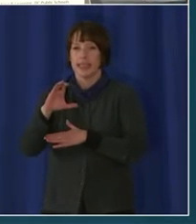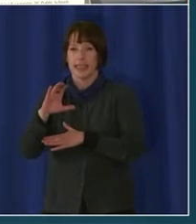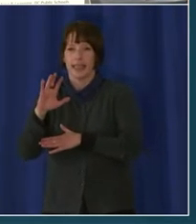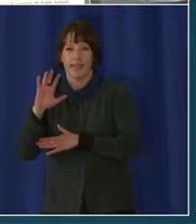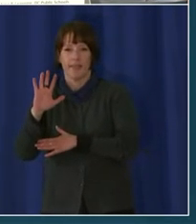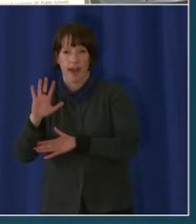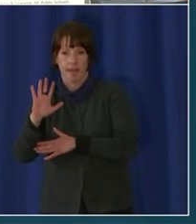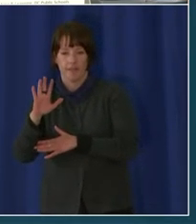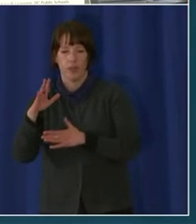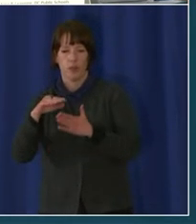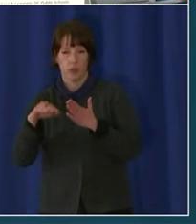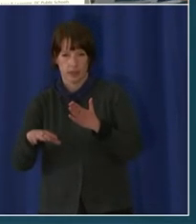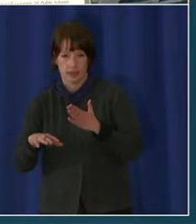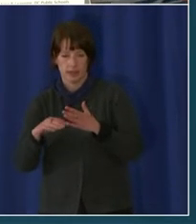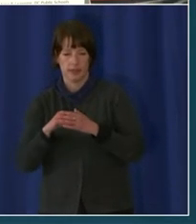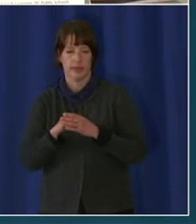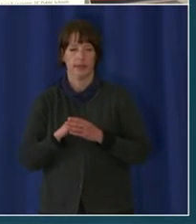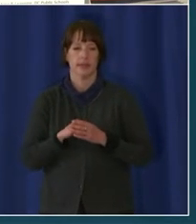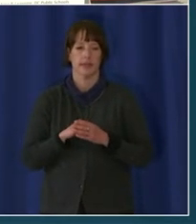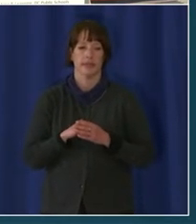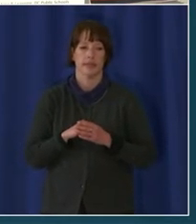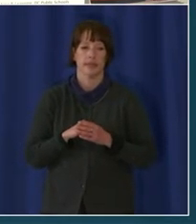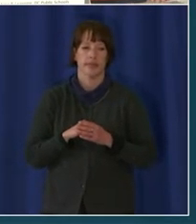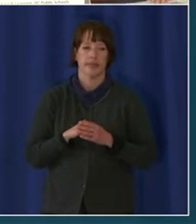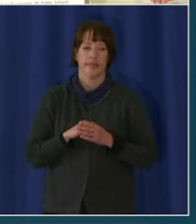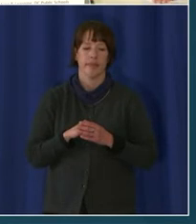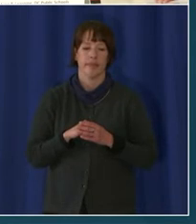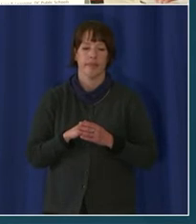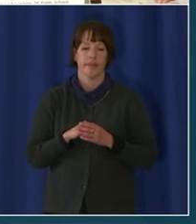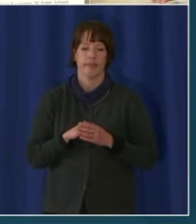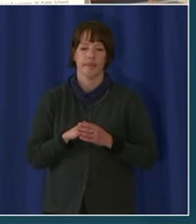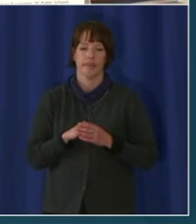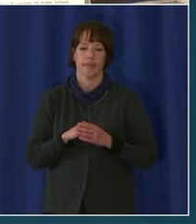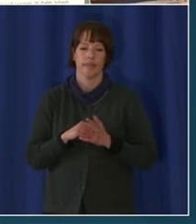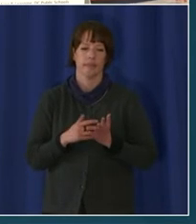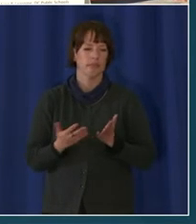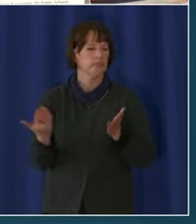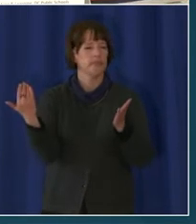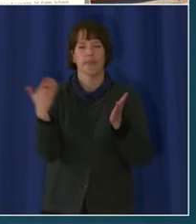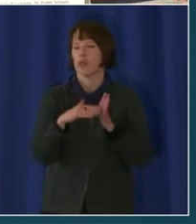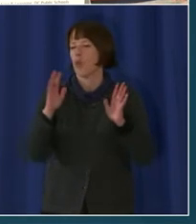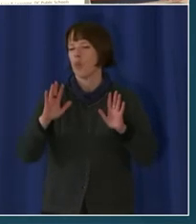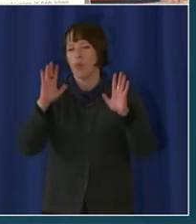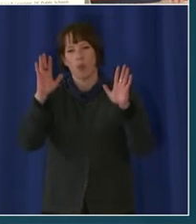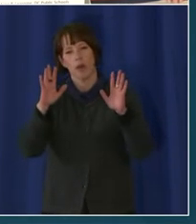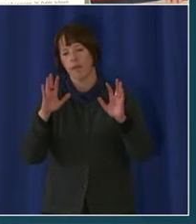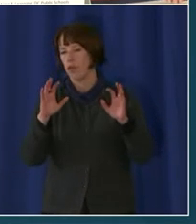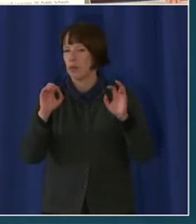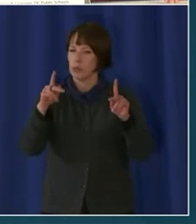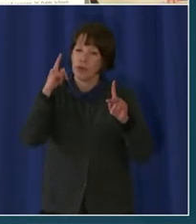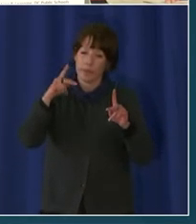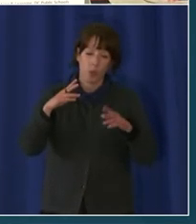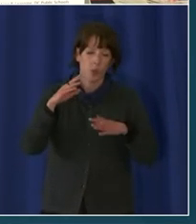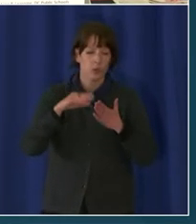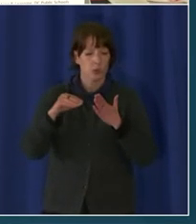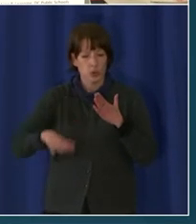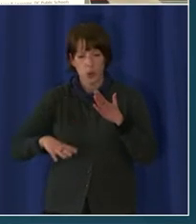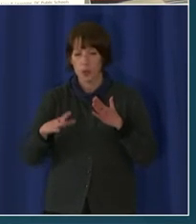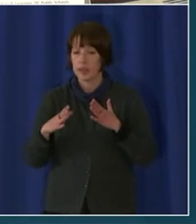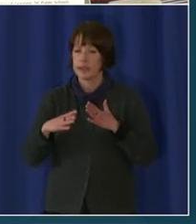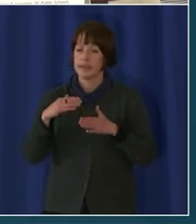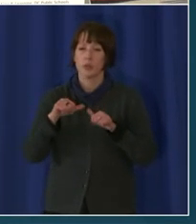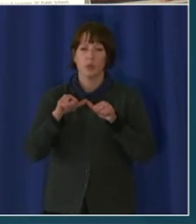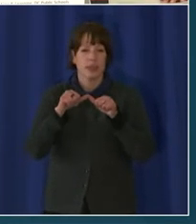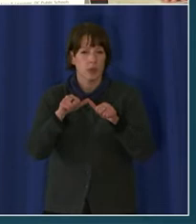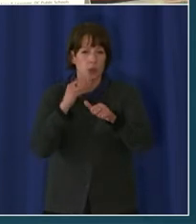students. And these are, again, just a really great opportunity for students to continue their progress that they've been